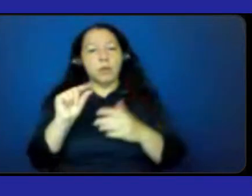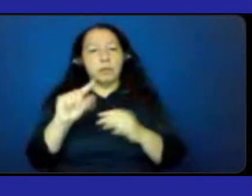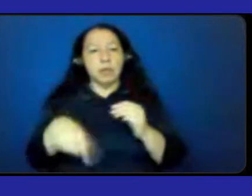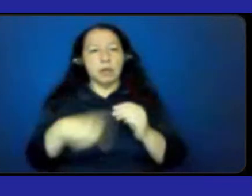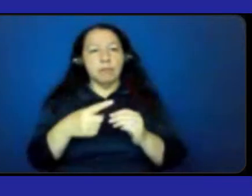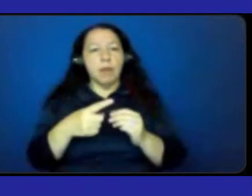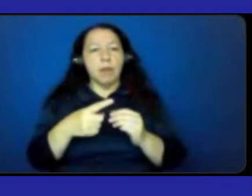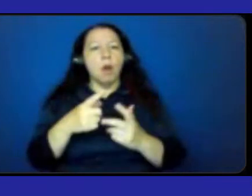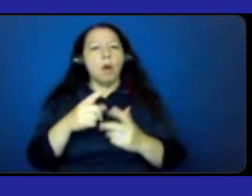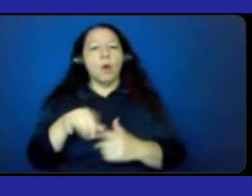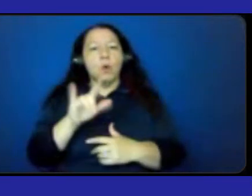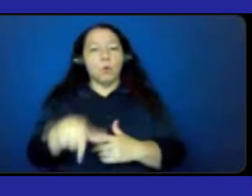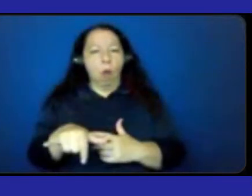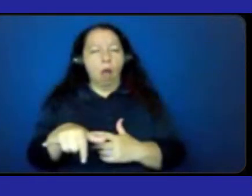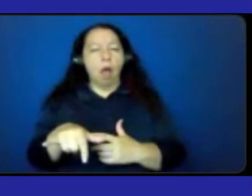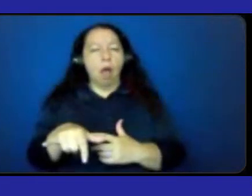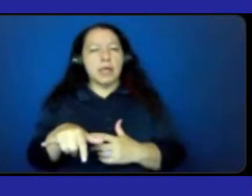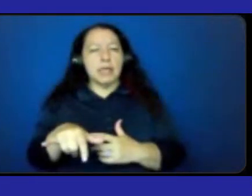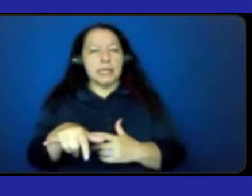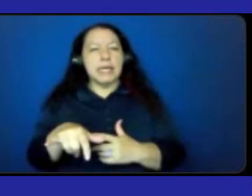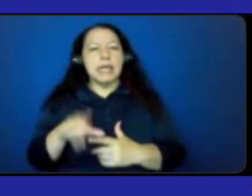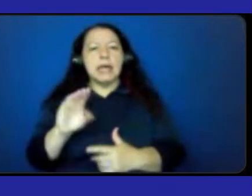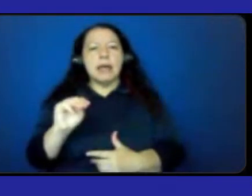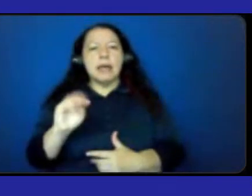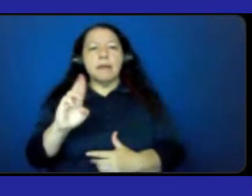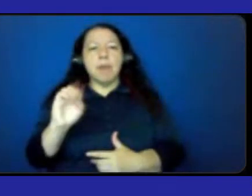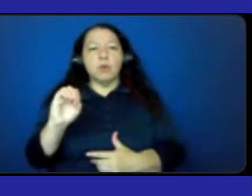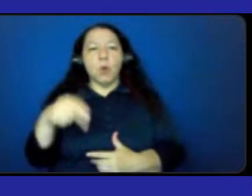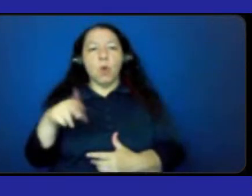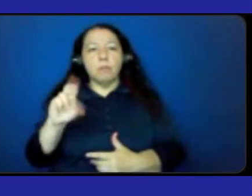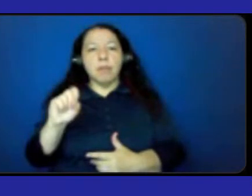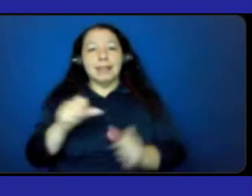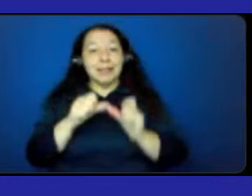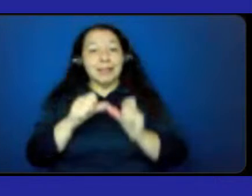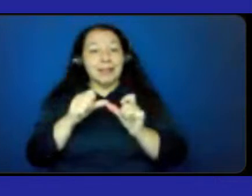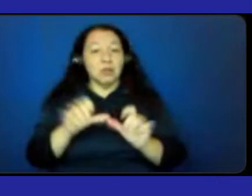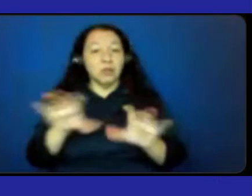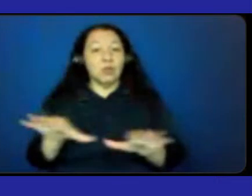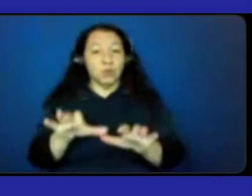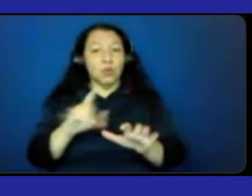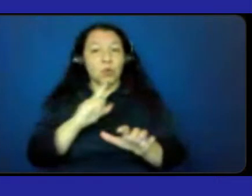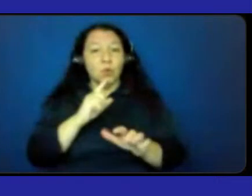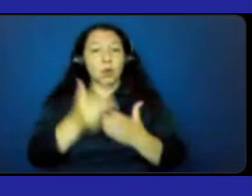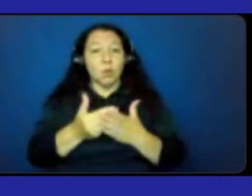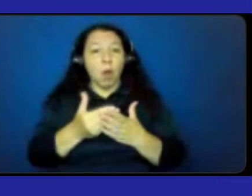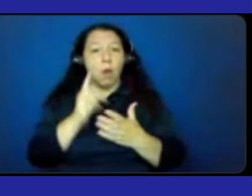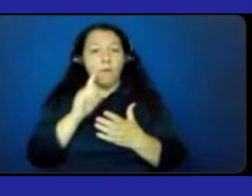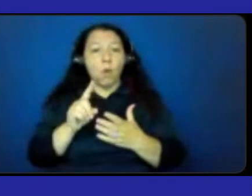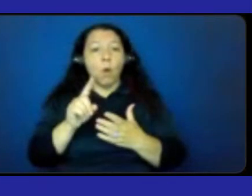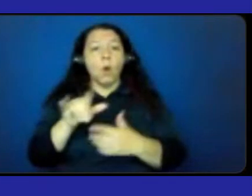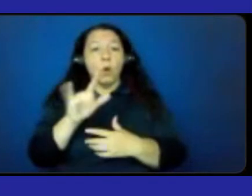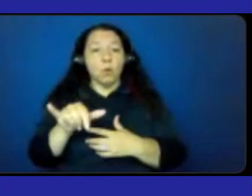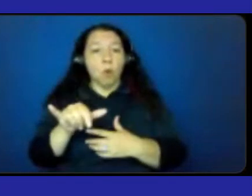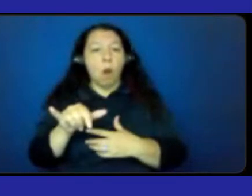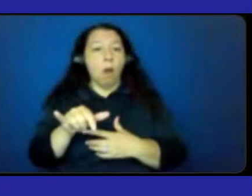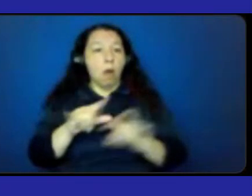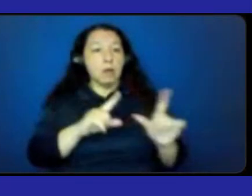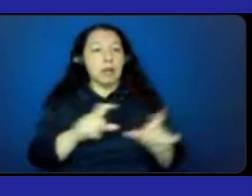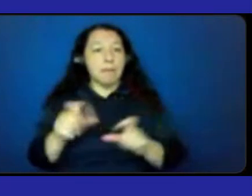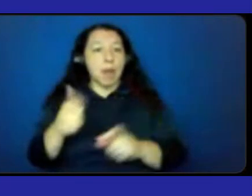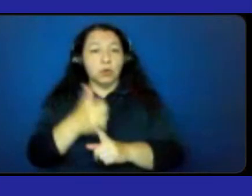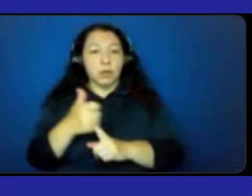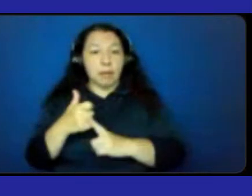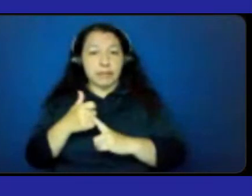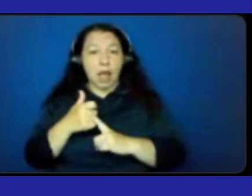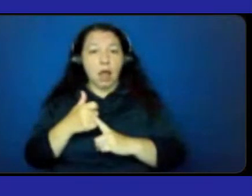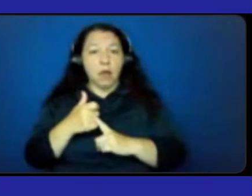side. Metro Plus continues to do exceedingly well on the quality measures themselves. These are the measures that are